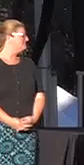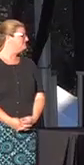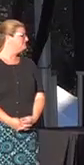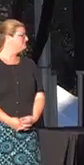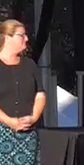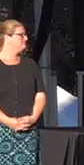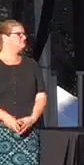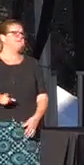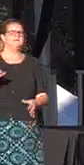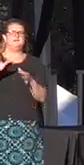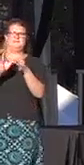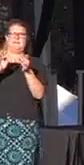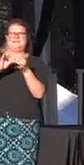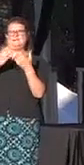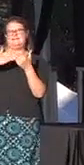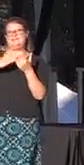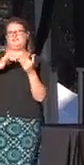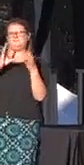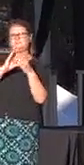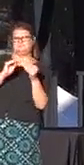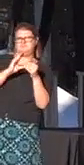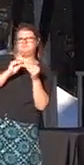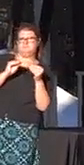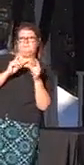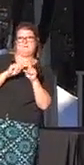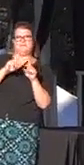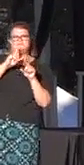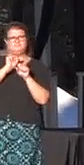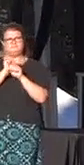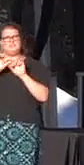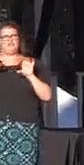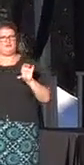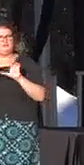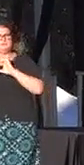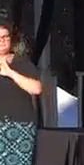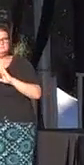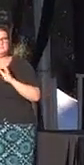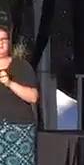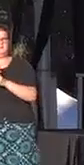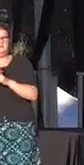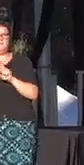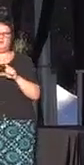There's a saying, it's easy to talk the talk, it's harder to walk the walk. We intend to walk the walk.